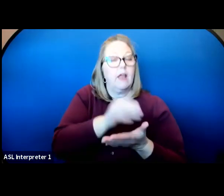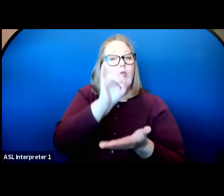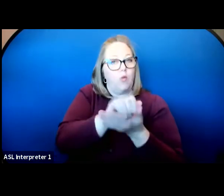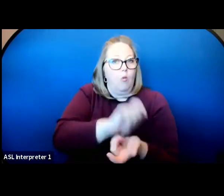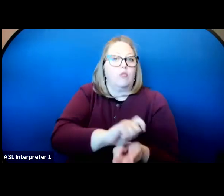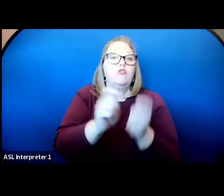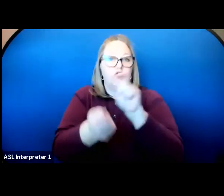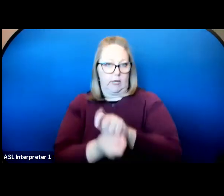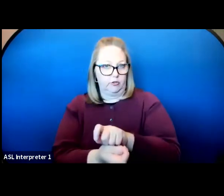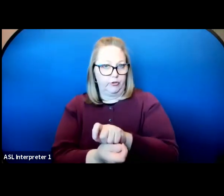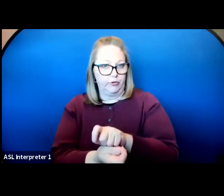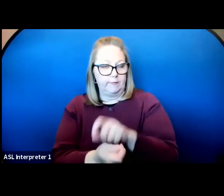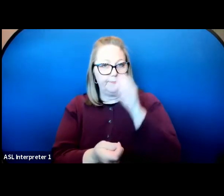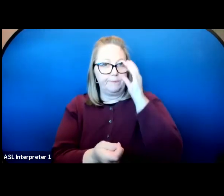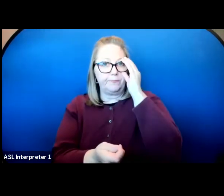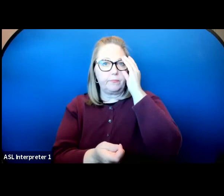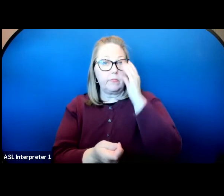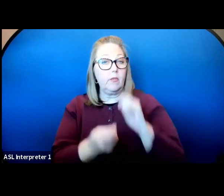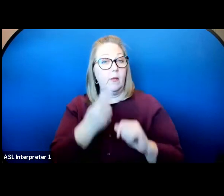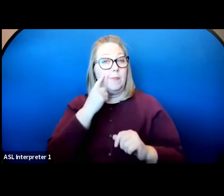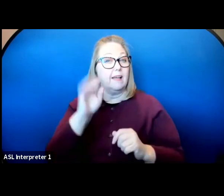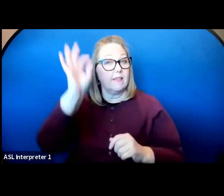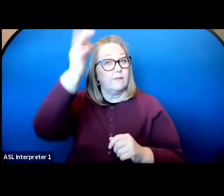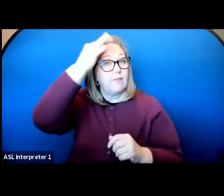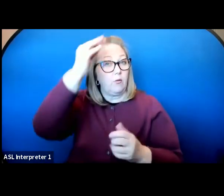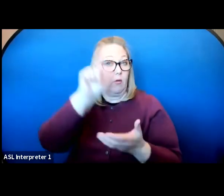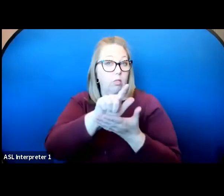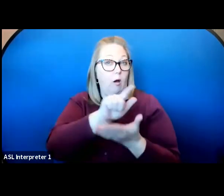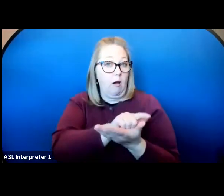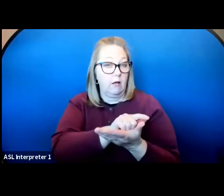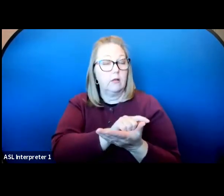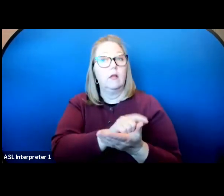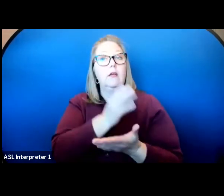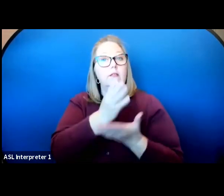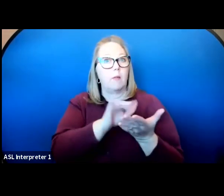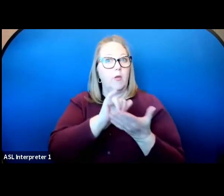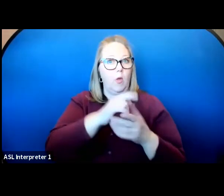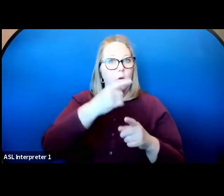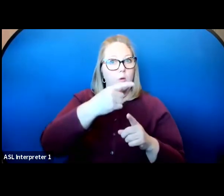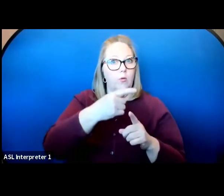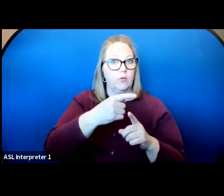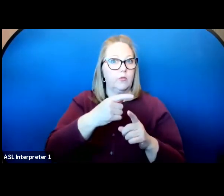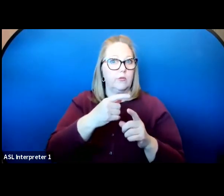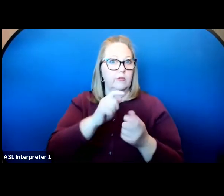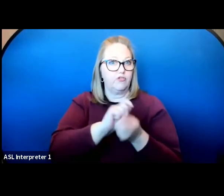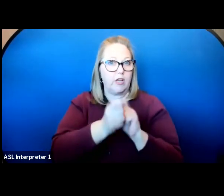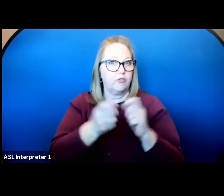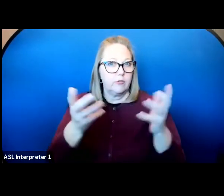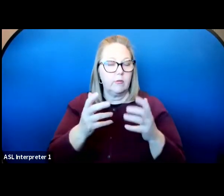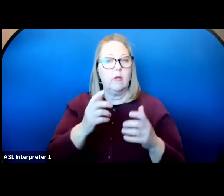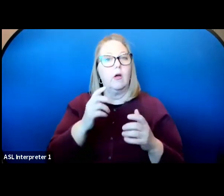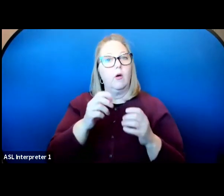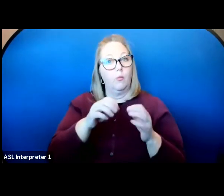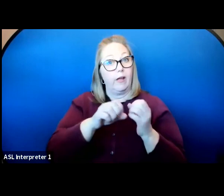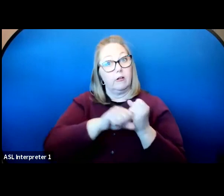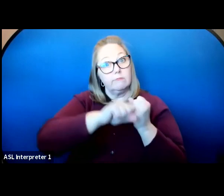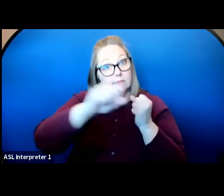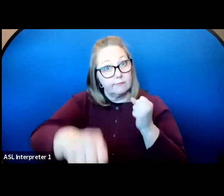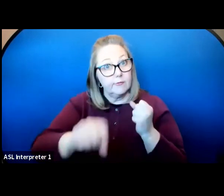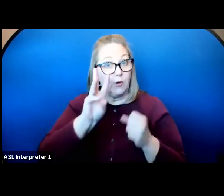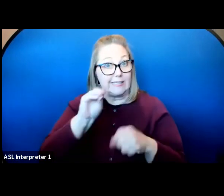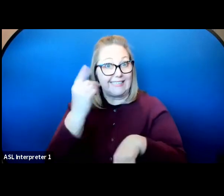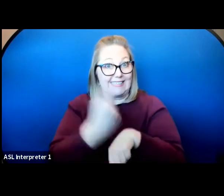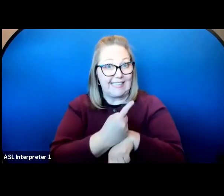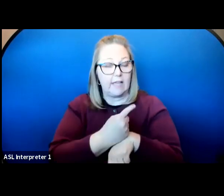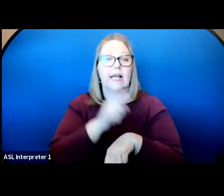Consolidated Appropriations Act of 2021. Some of those key tenets is we obviously are extending 60 days and we need people to